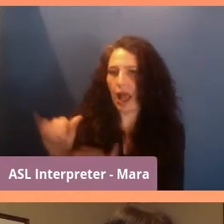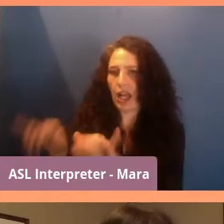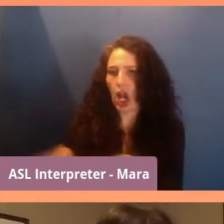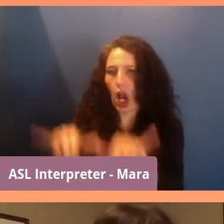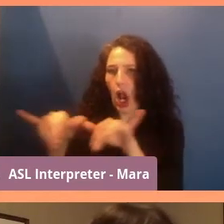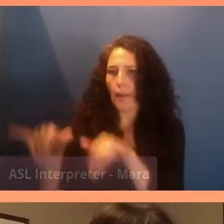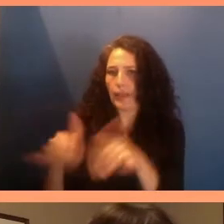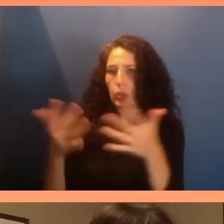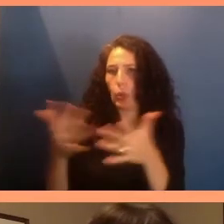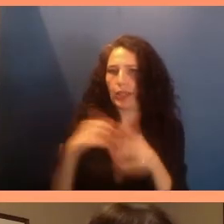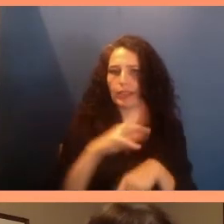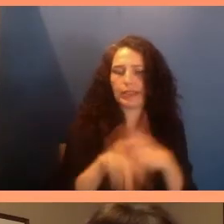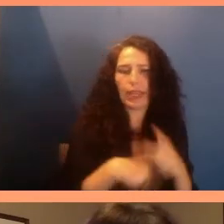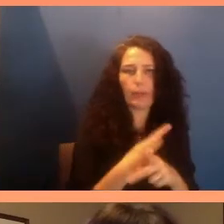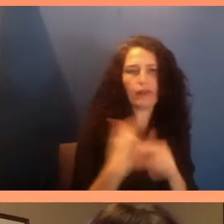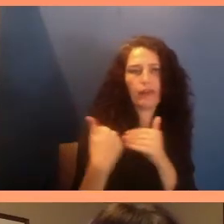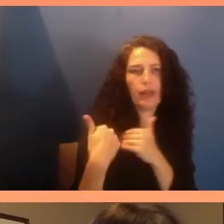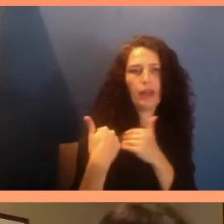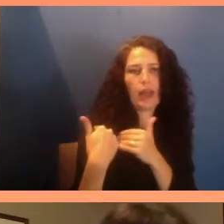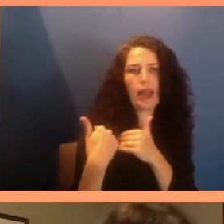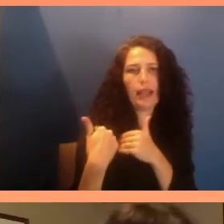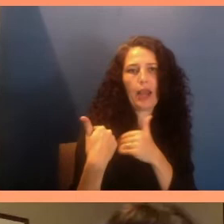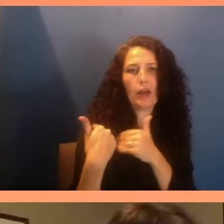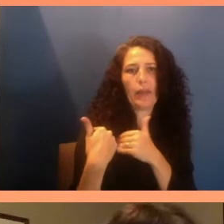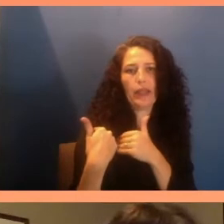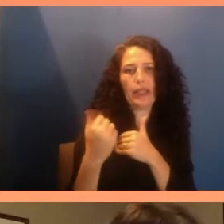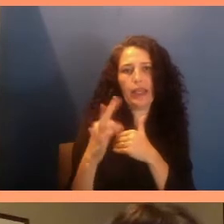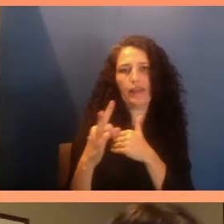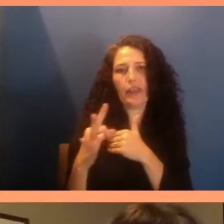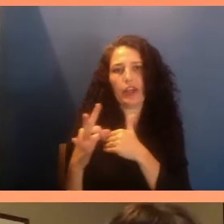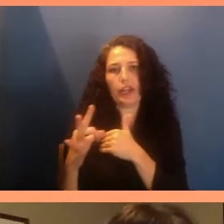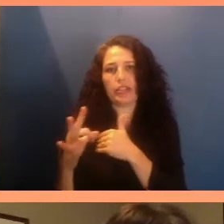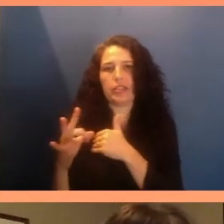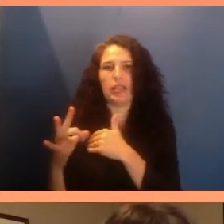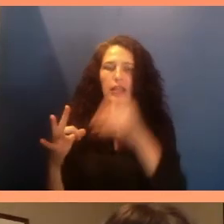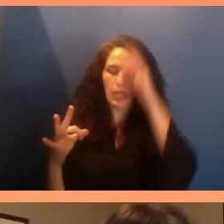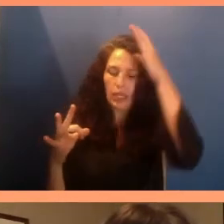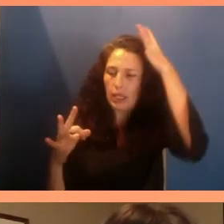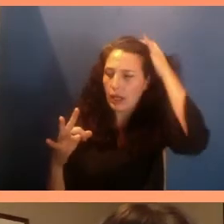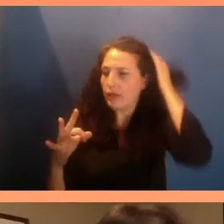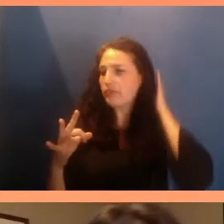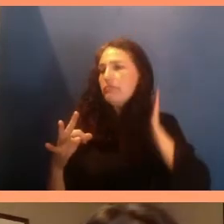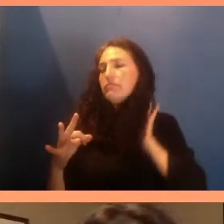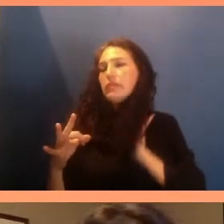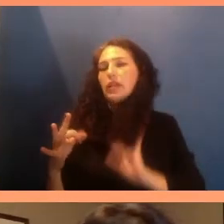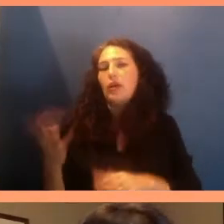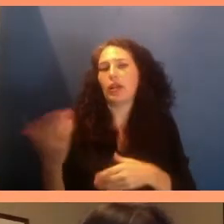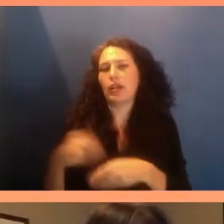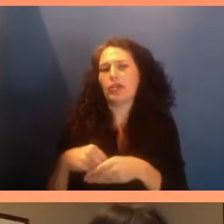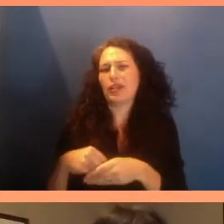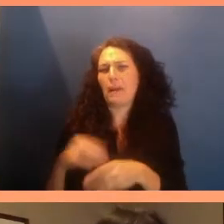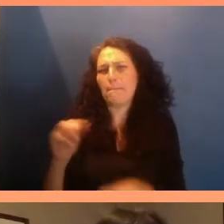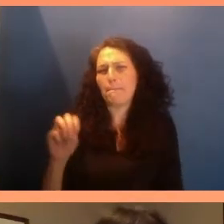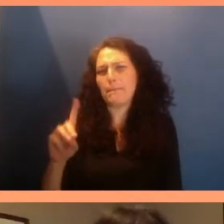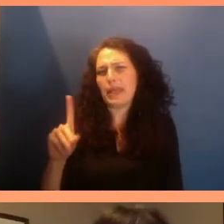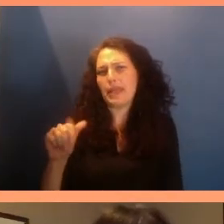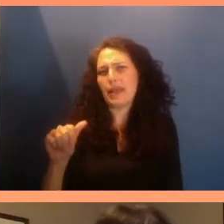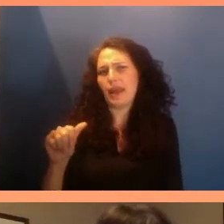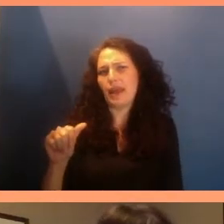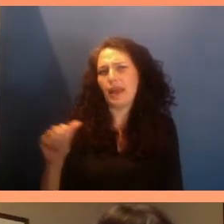happen when with an enclosure of the media commons? I'm not sure. I may